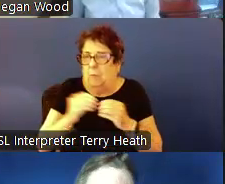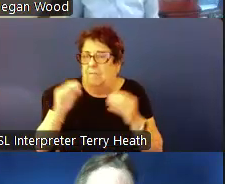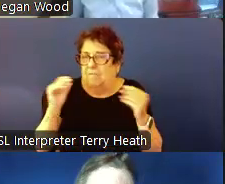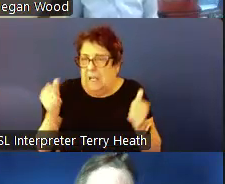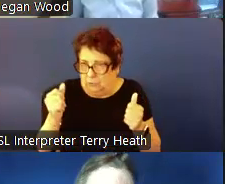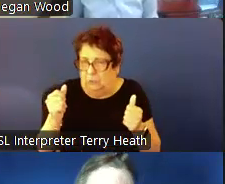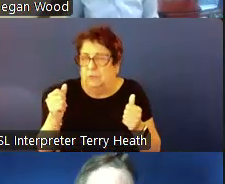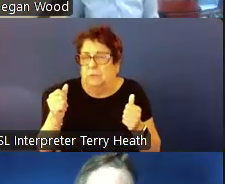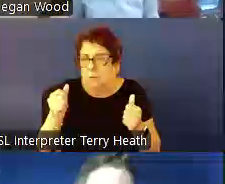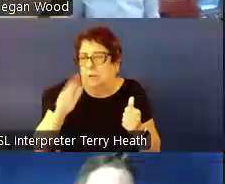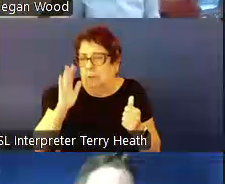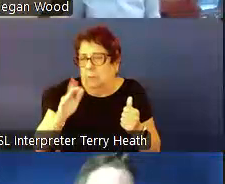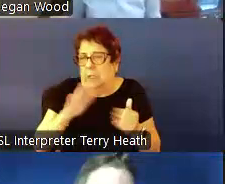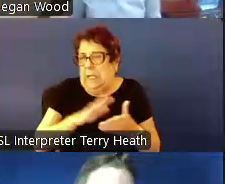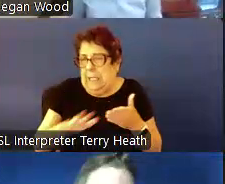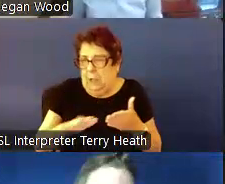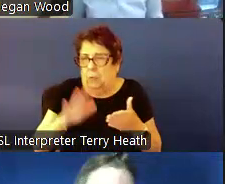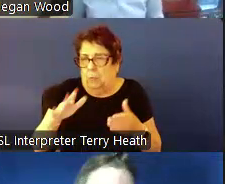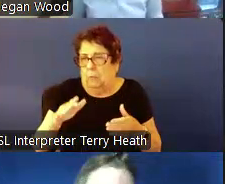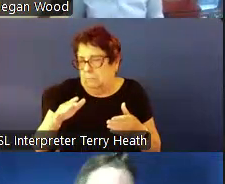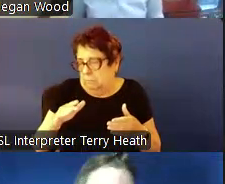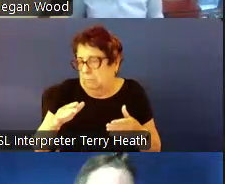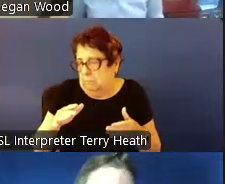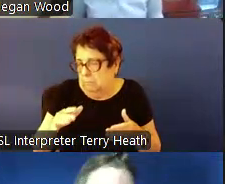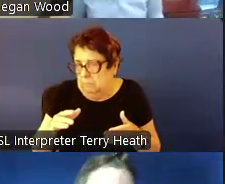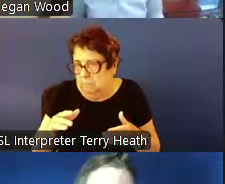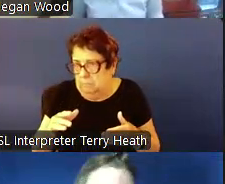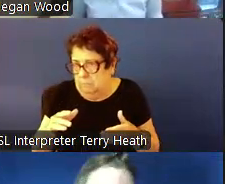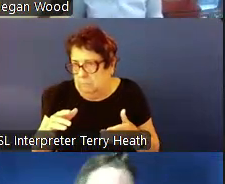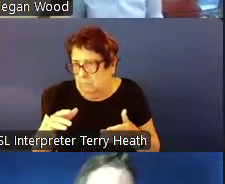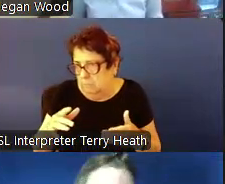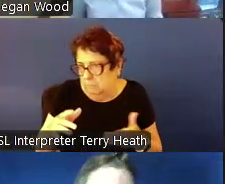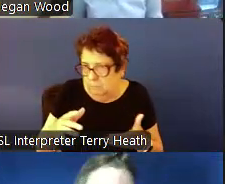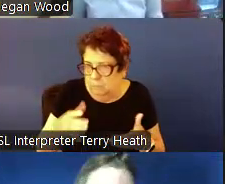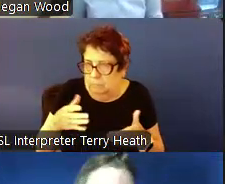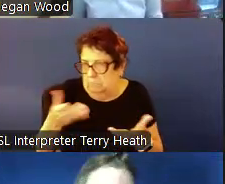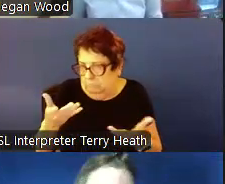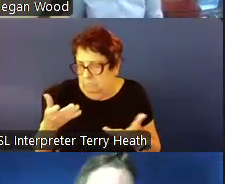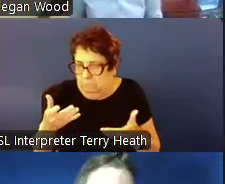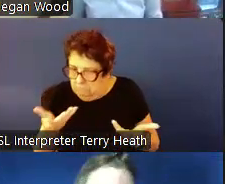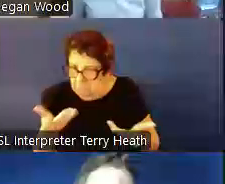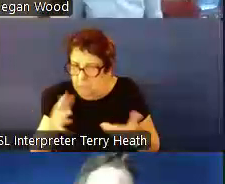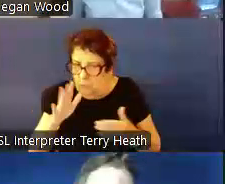faster so you can help more people. We've had a lot of success with it so far.